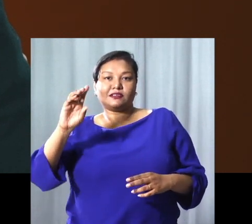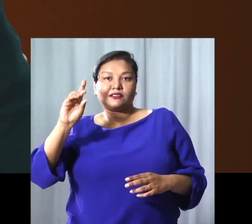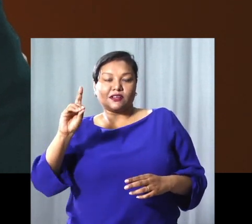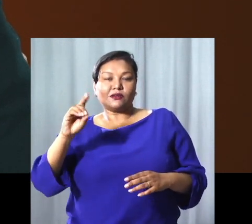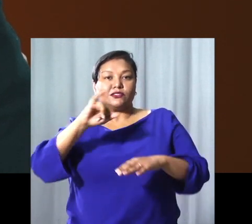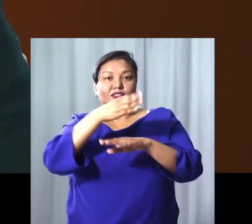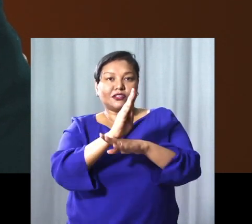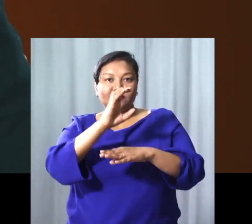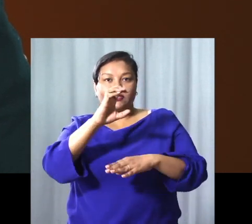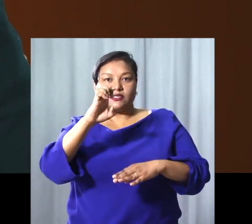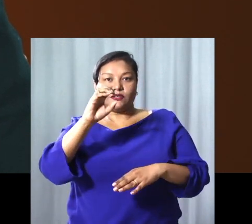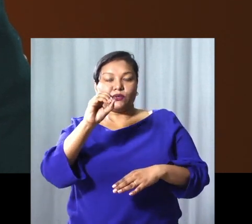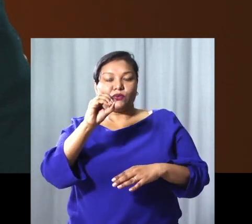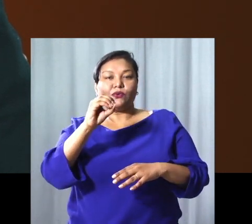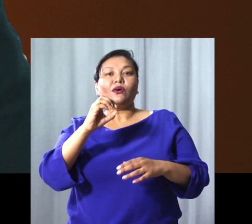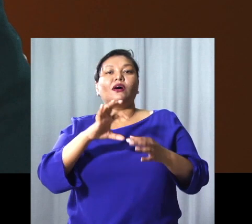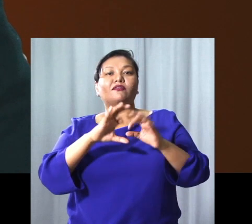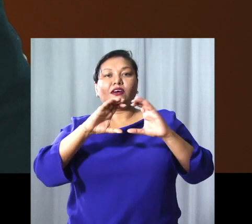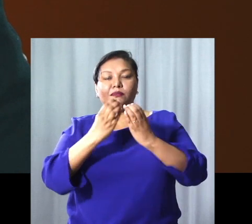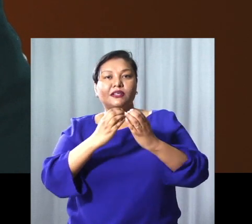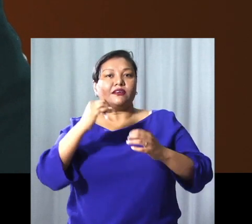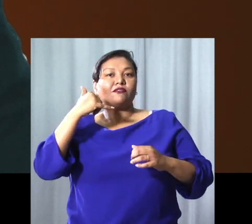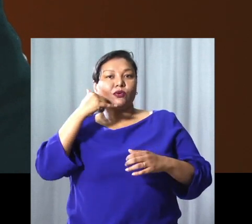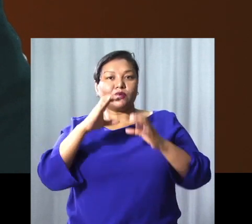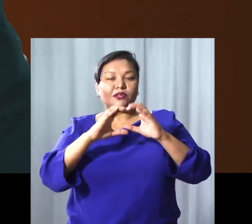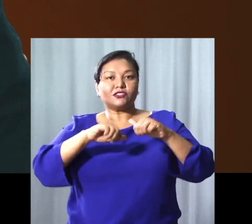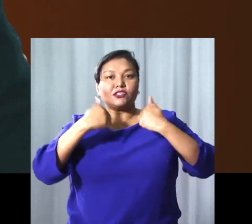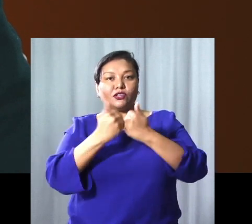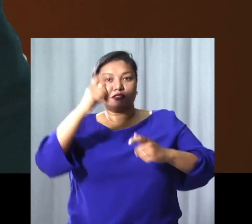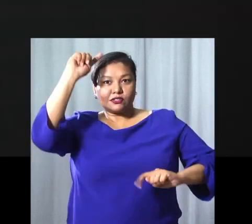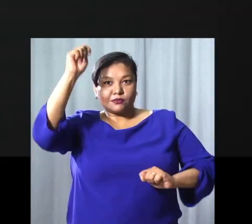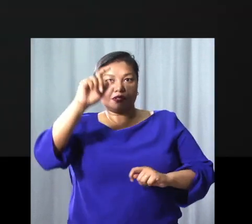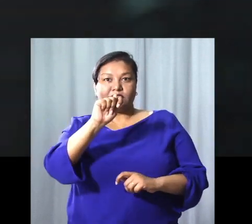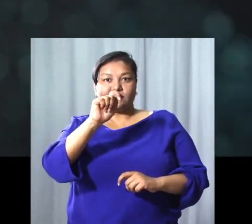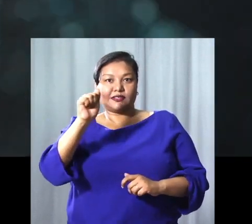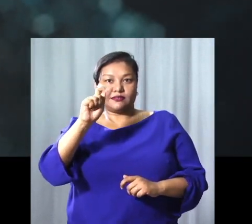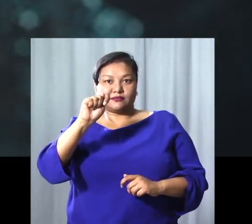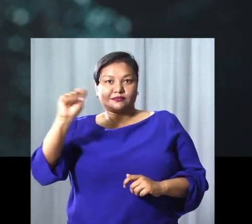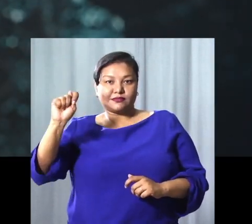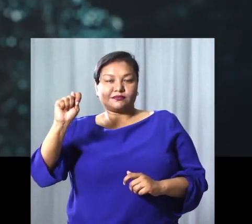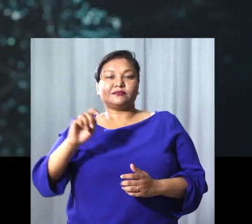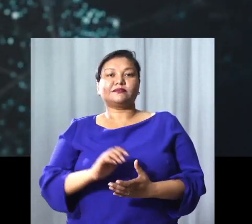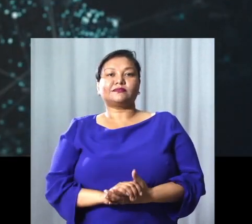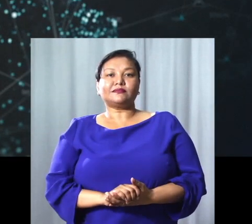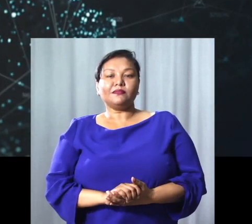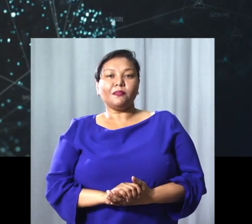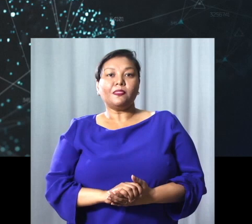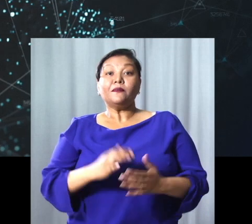Chief Executive Officer of the Telecommunications Authority of Trinidad and Tobago, commonly known as